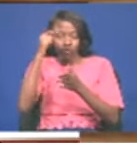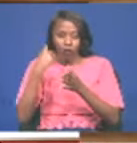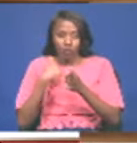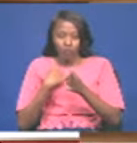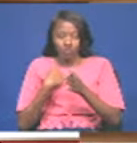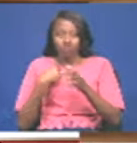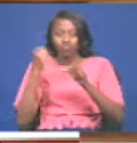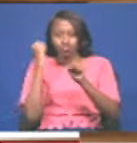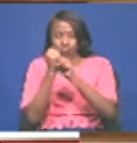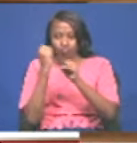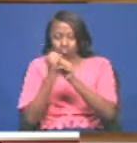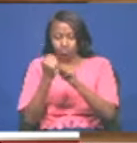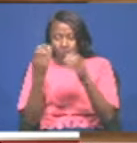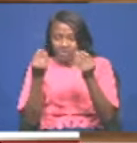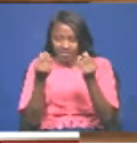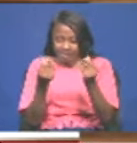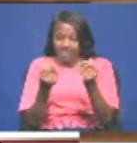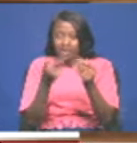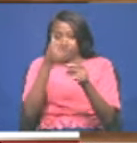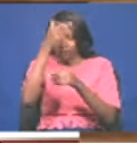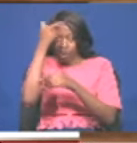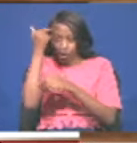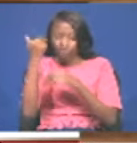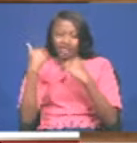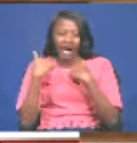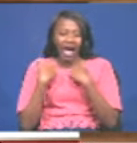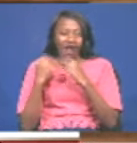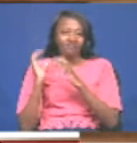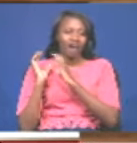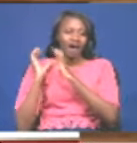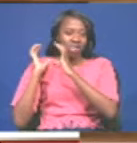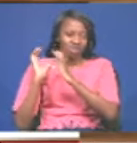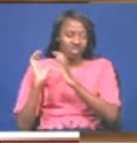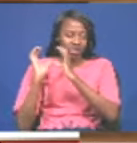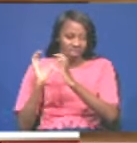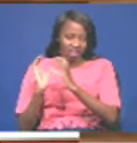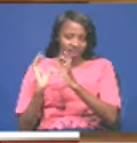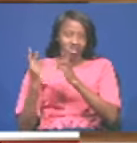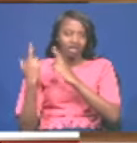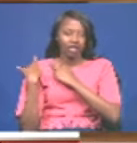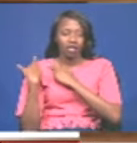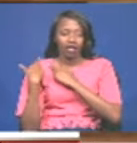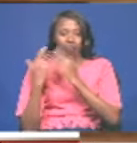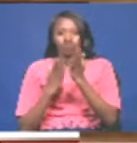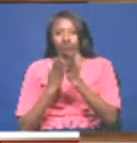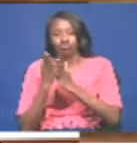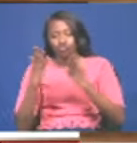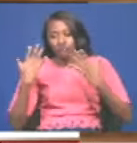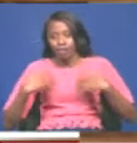responsibility, the heavy responsibility put on my shoulders by the people of Kenya,